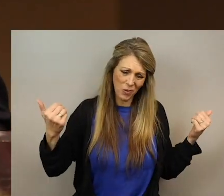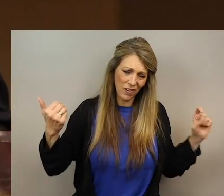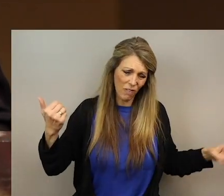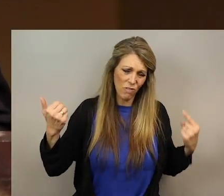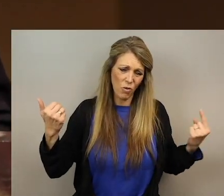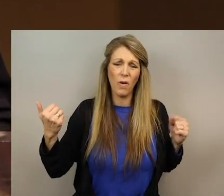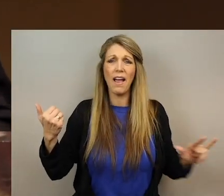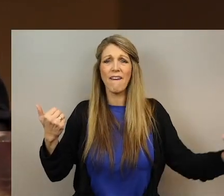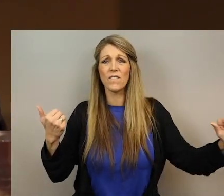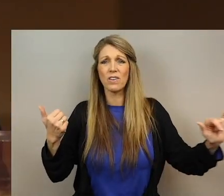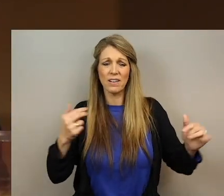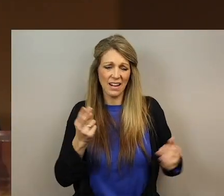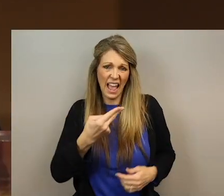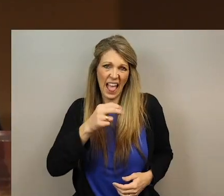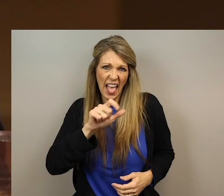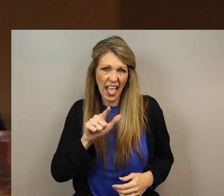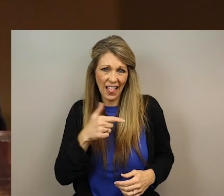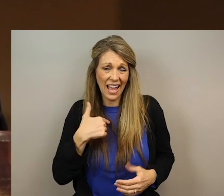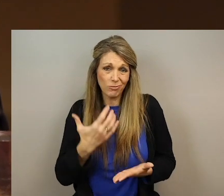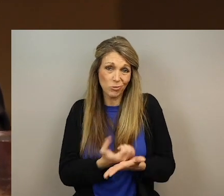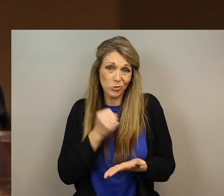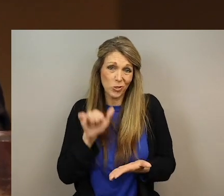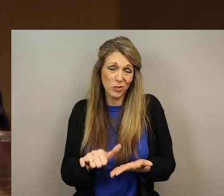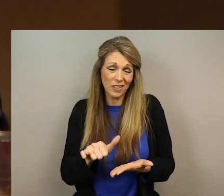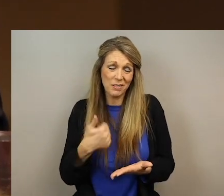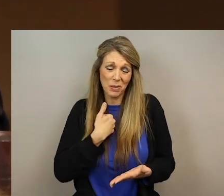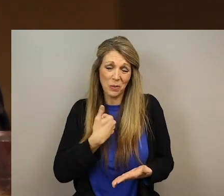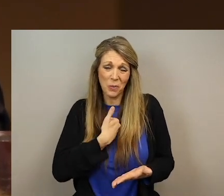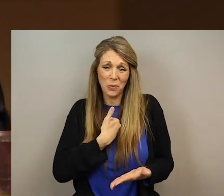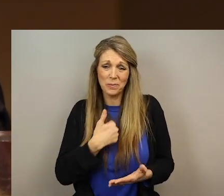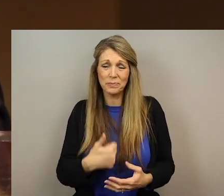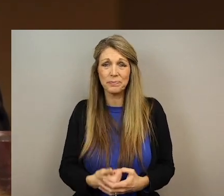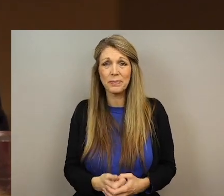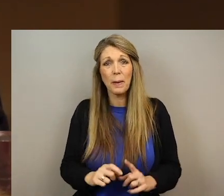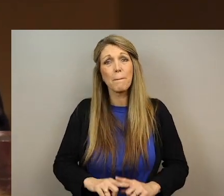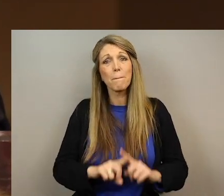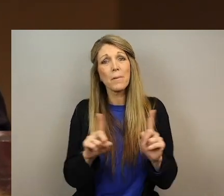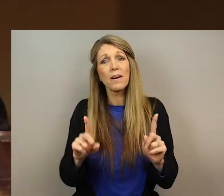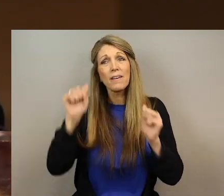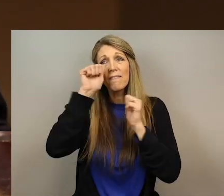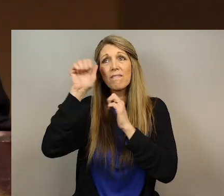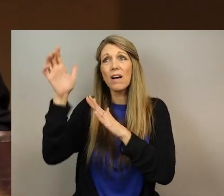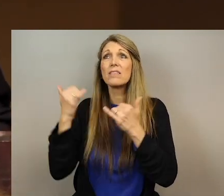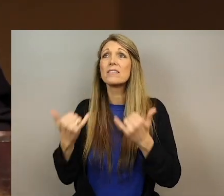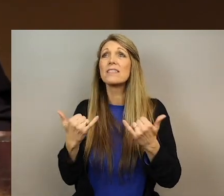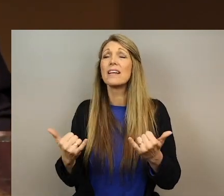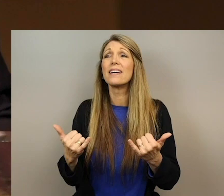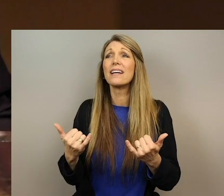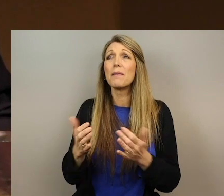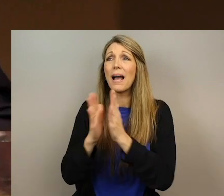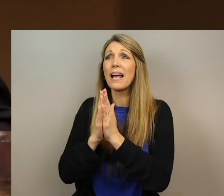you in a place called hell. I deserve that. I've earned that on my own. But Father, today I want to ask for your